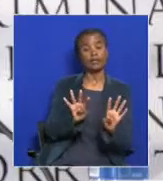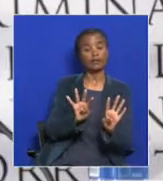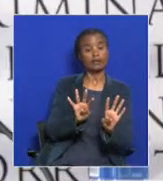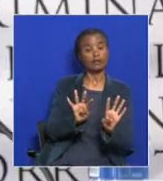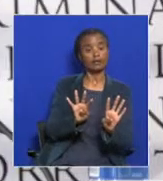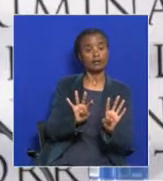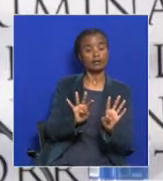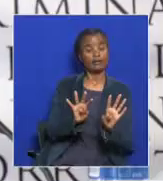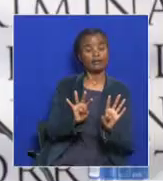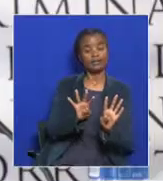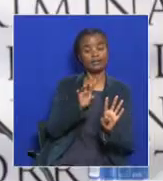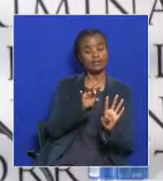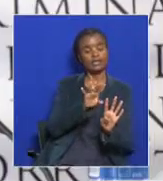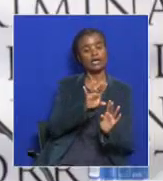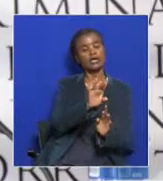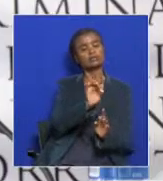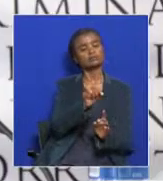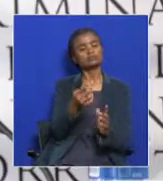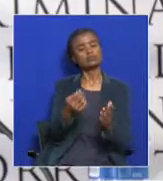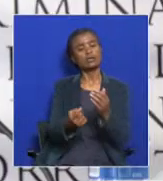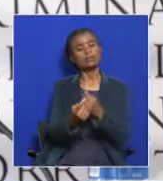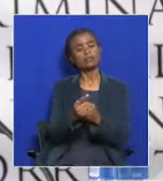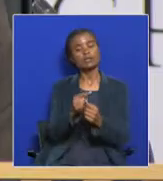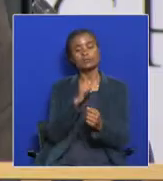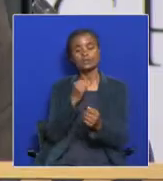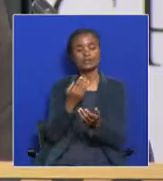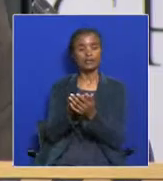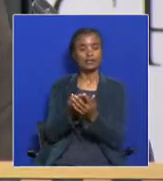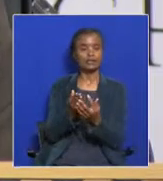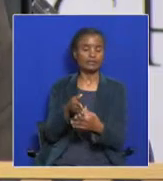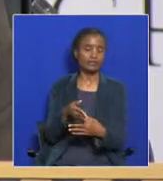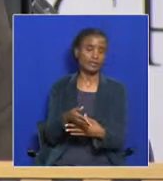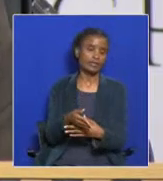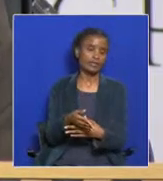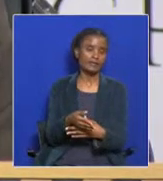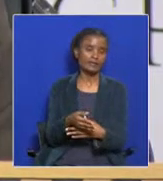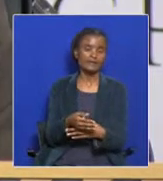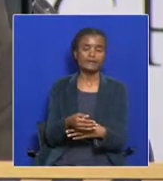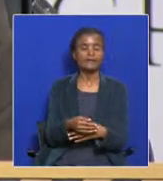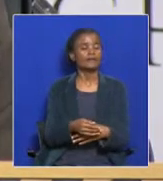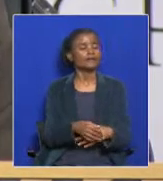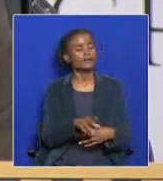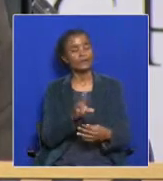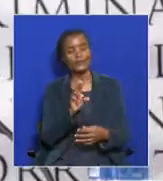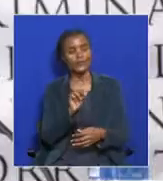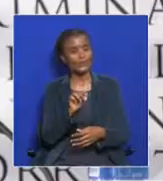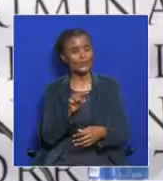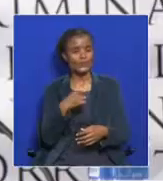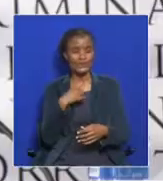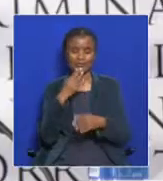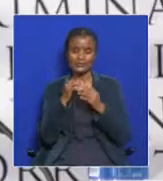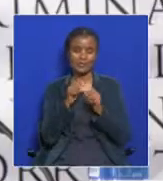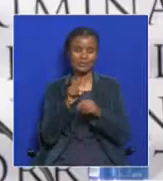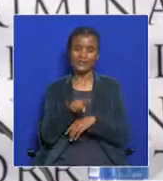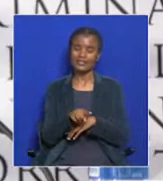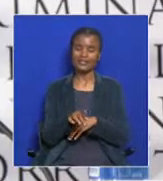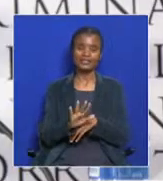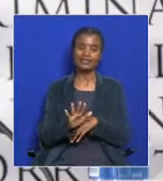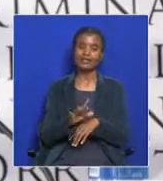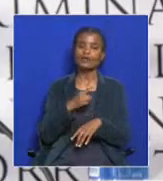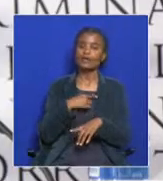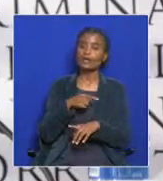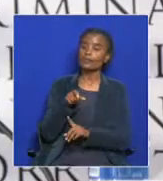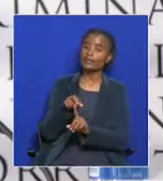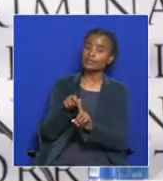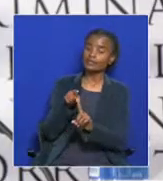It's now that you are interfering. It's not No, done. you know that's not what I'm talking about. You find out from the person who sought support from